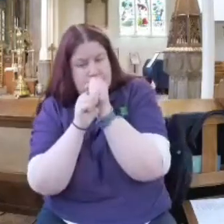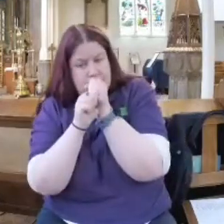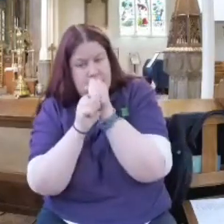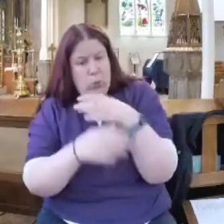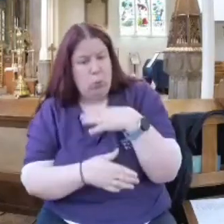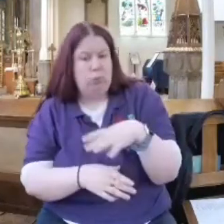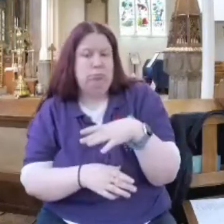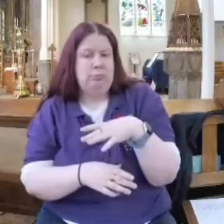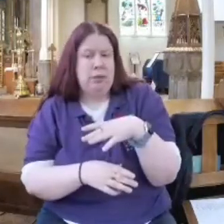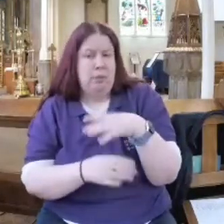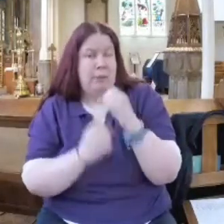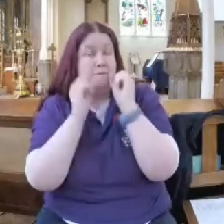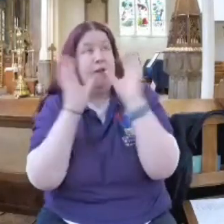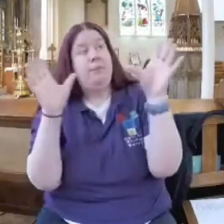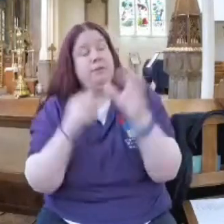publicity.